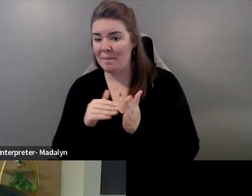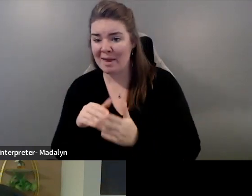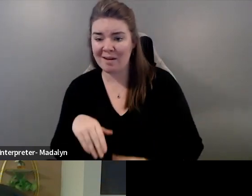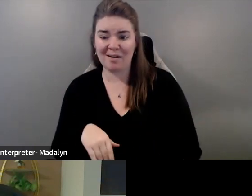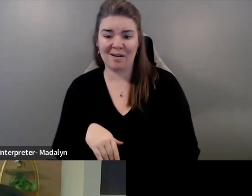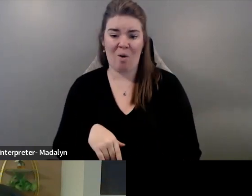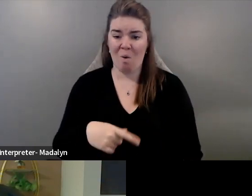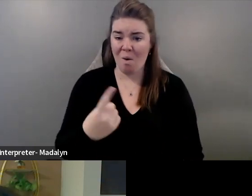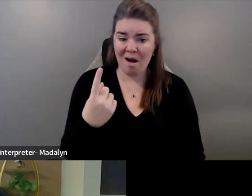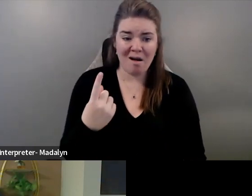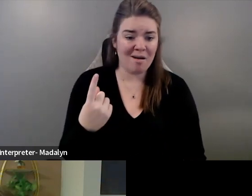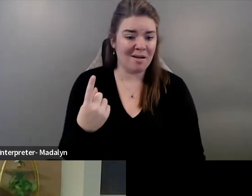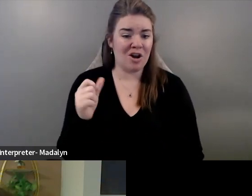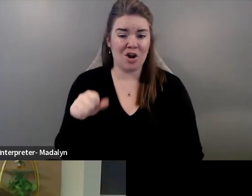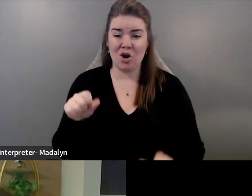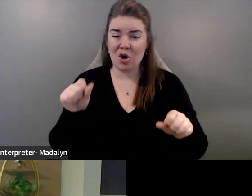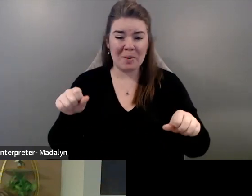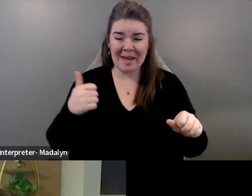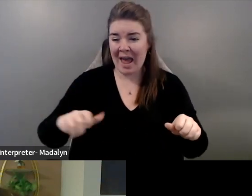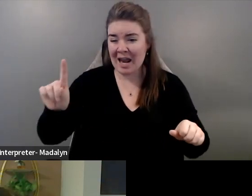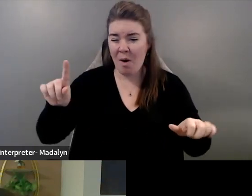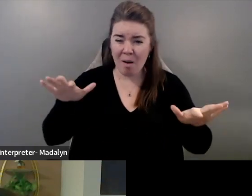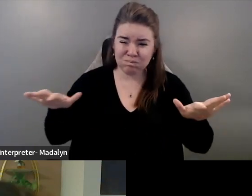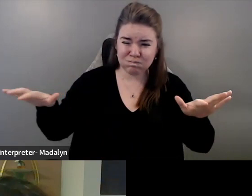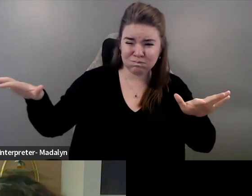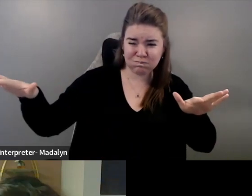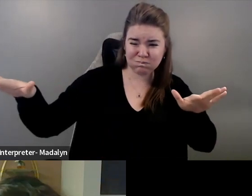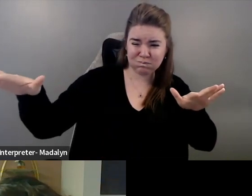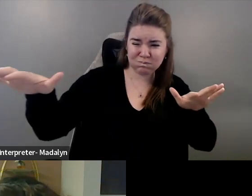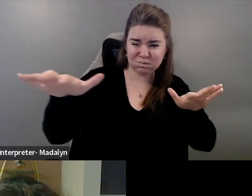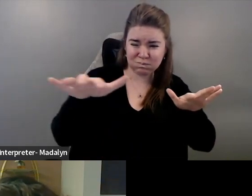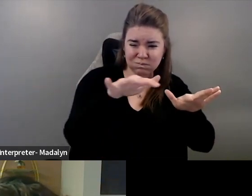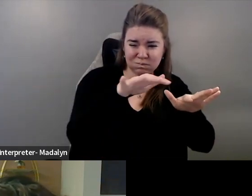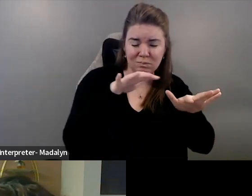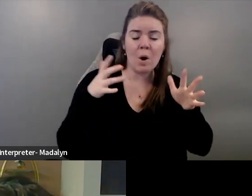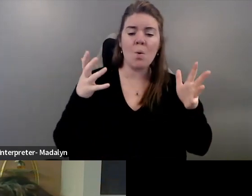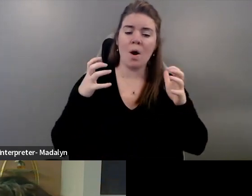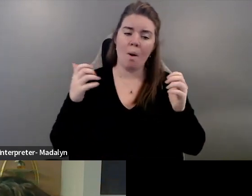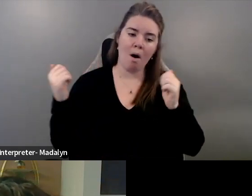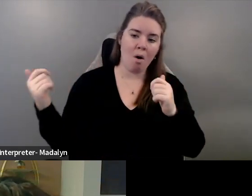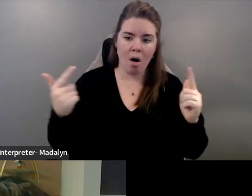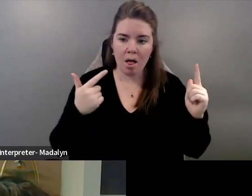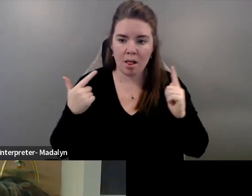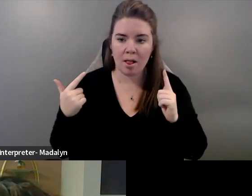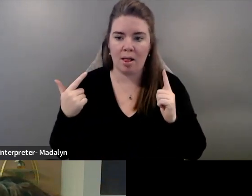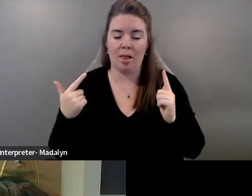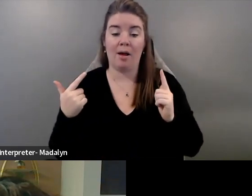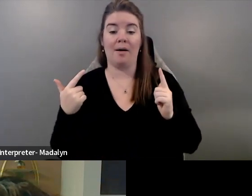of absolutely nowhere, or people who are in the middle of everything. We want everyone, because